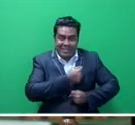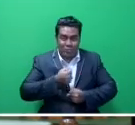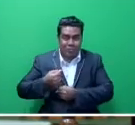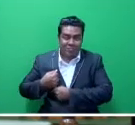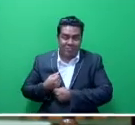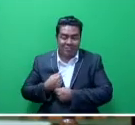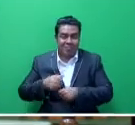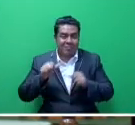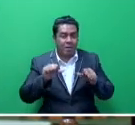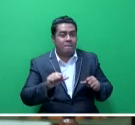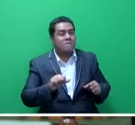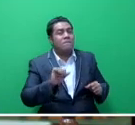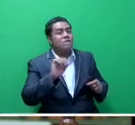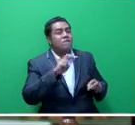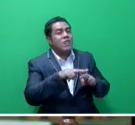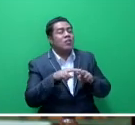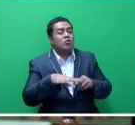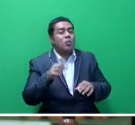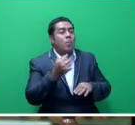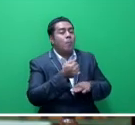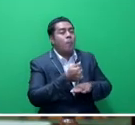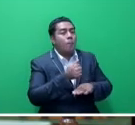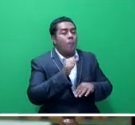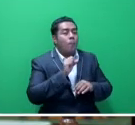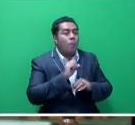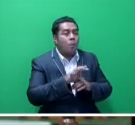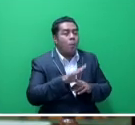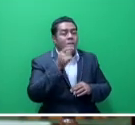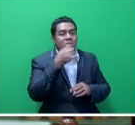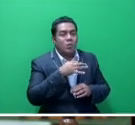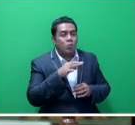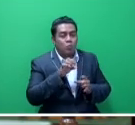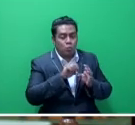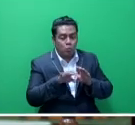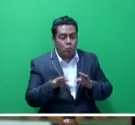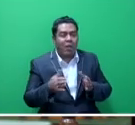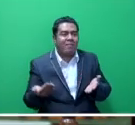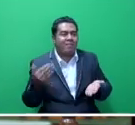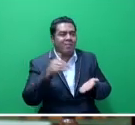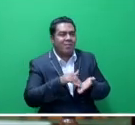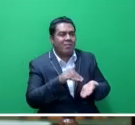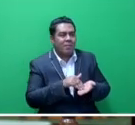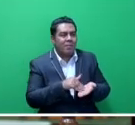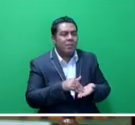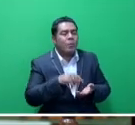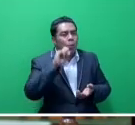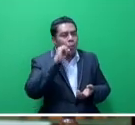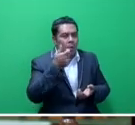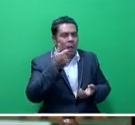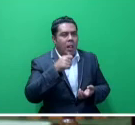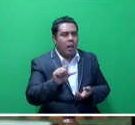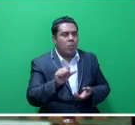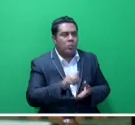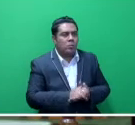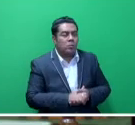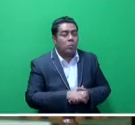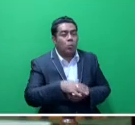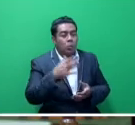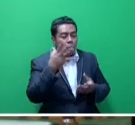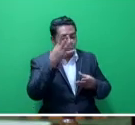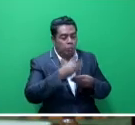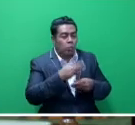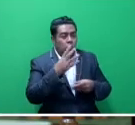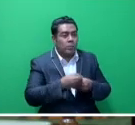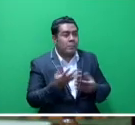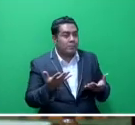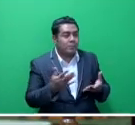fact, the Fiji Police Force is one of the only few divisions of government where additional new recruitment will be allowed. We are counting on our police to